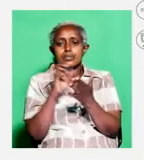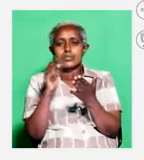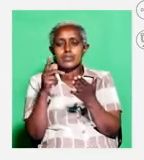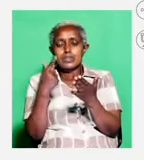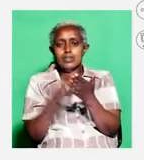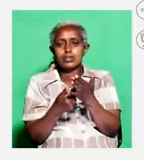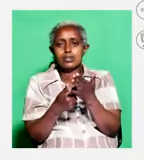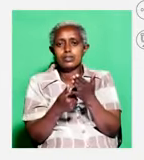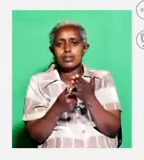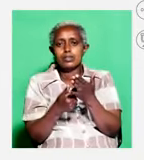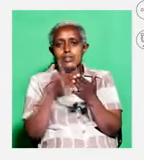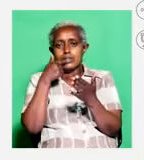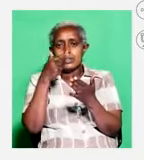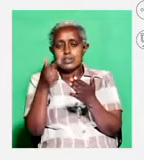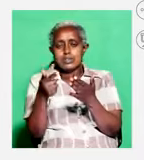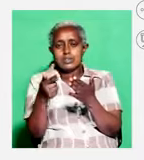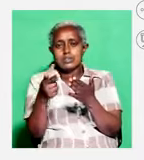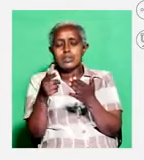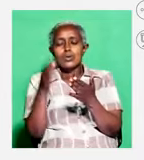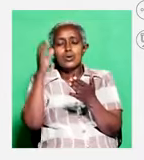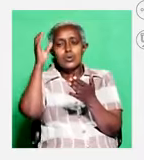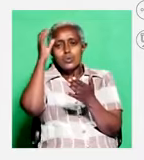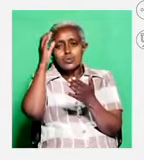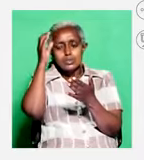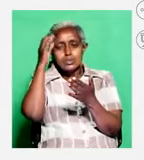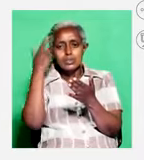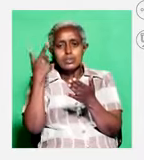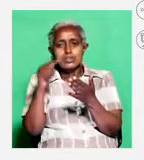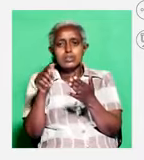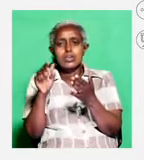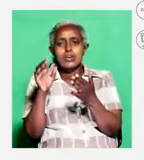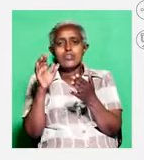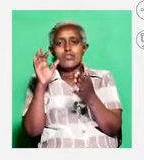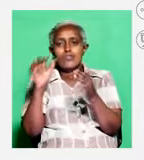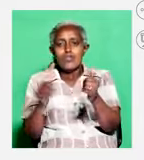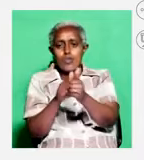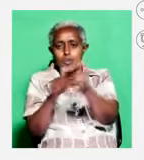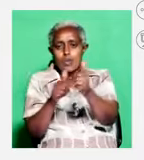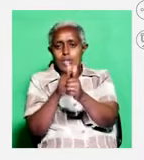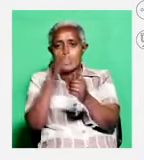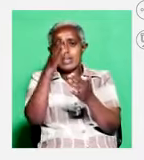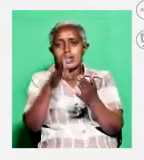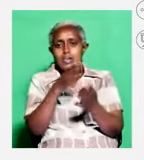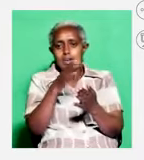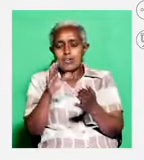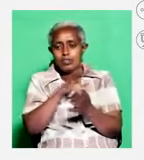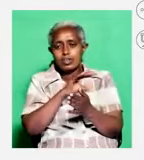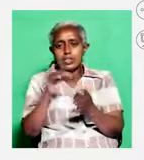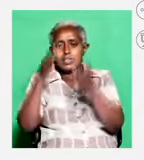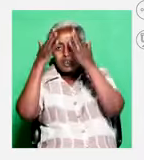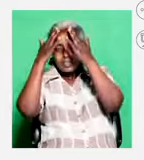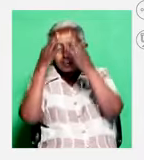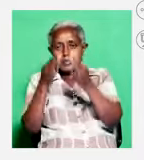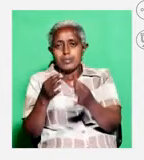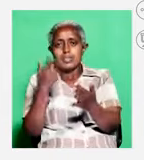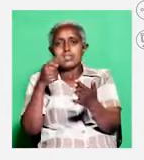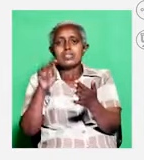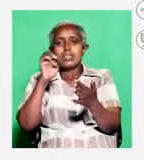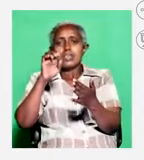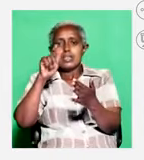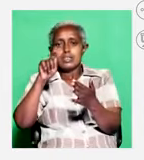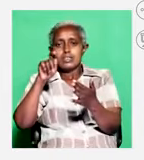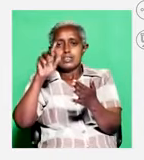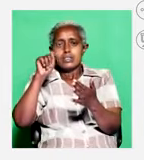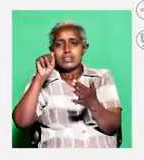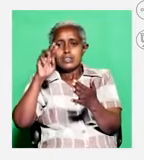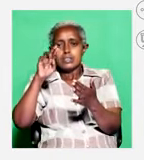Okay, here it says, consider the following graph and determine the extreme values